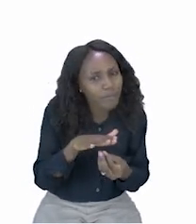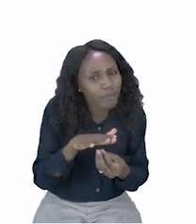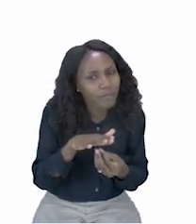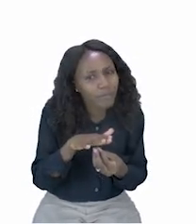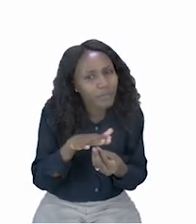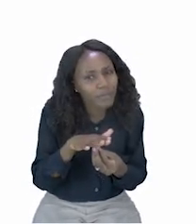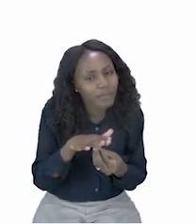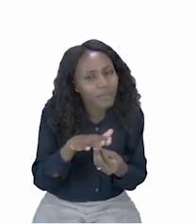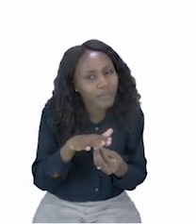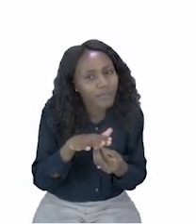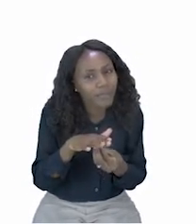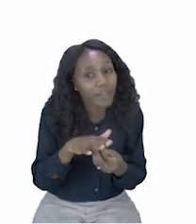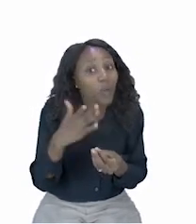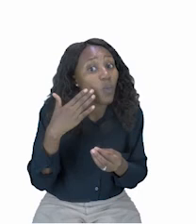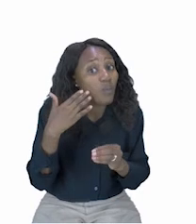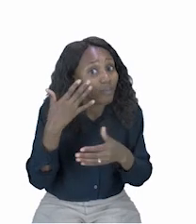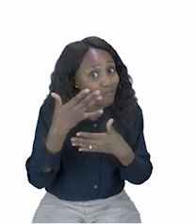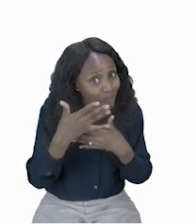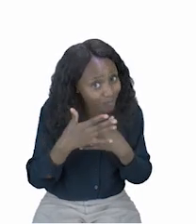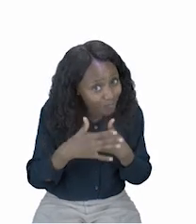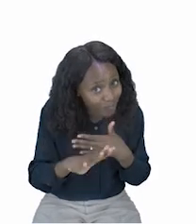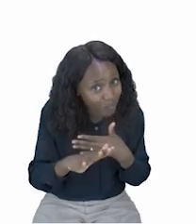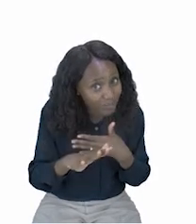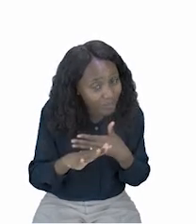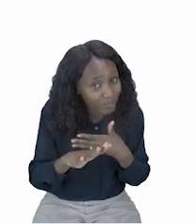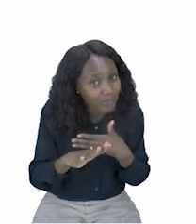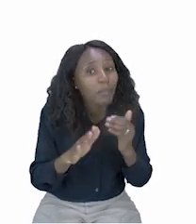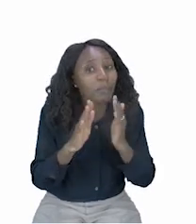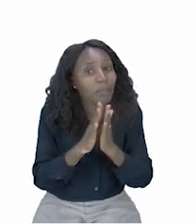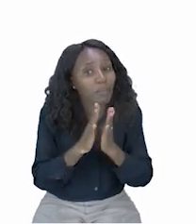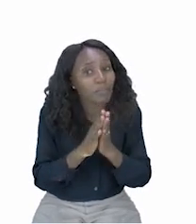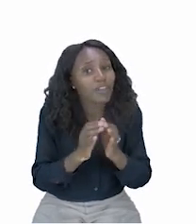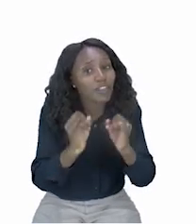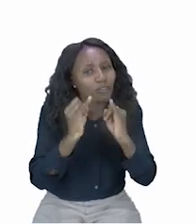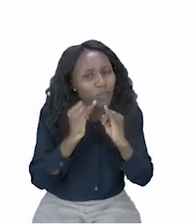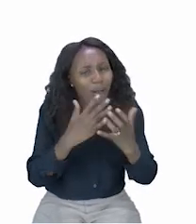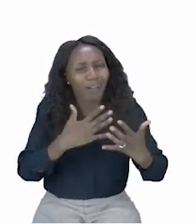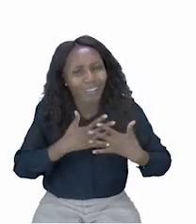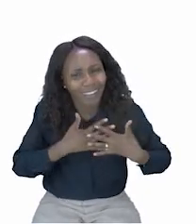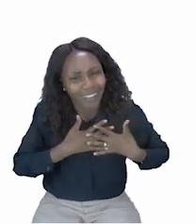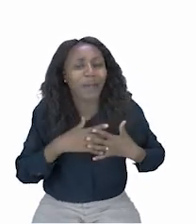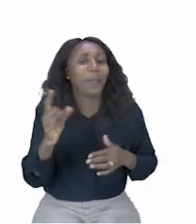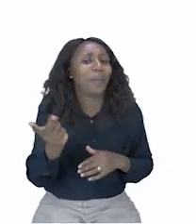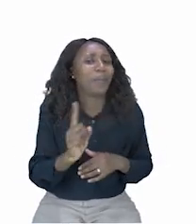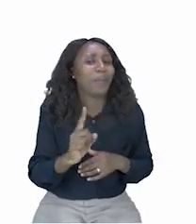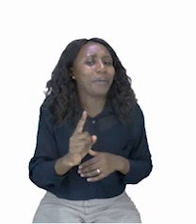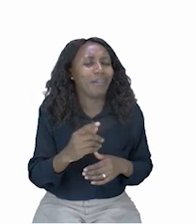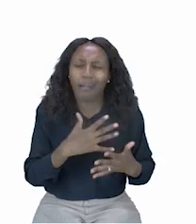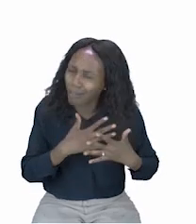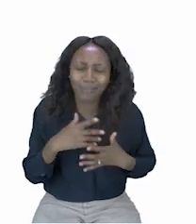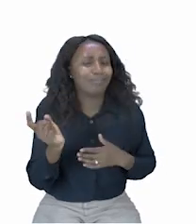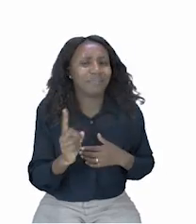you conclude this activity, you need to tell me what you like very, very